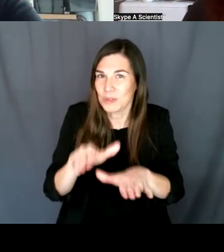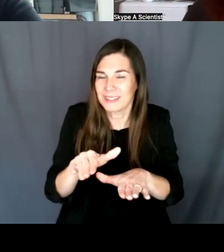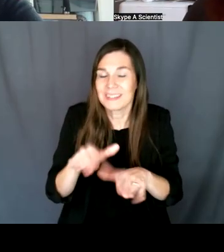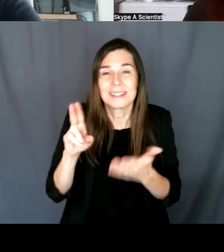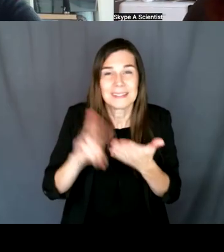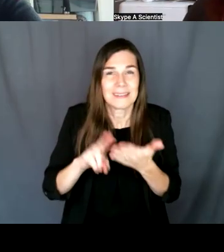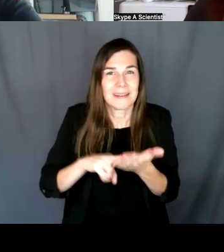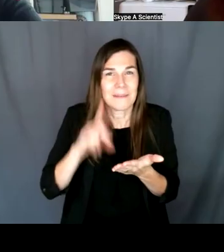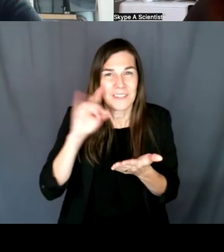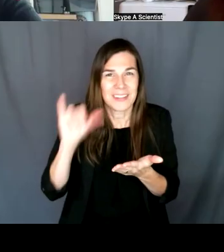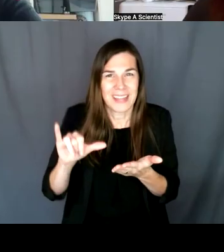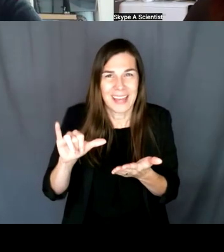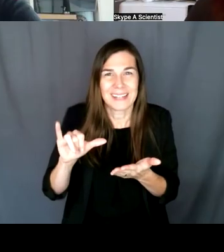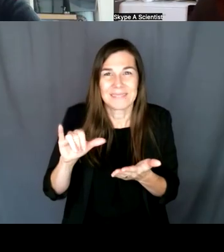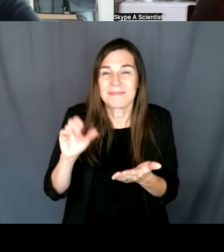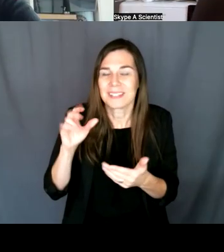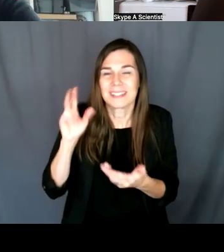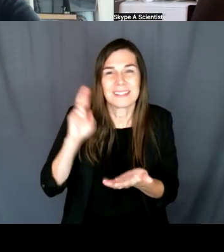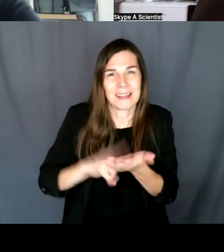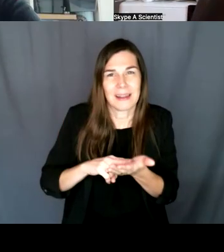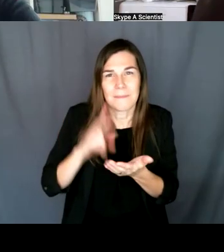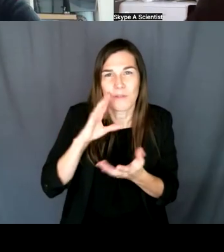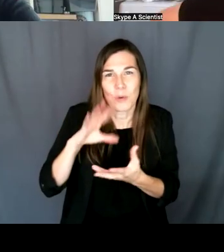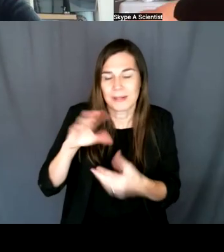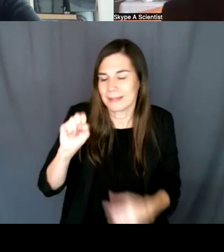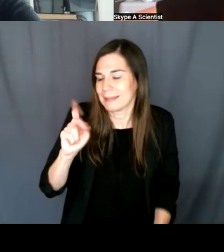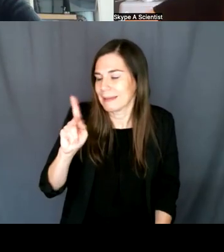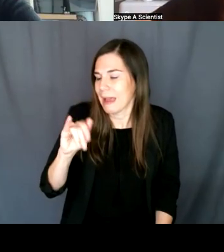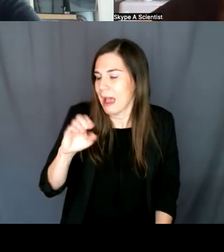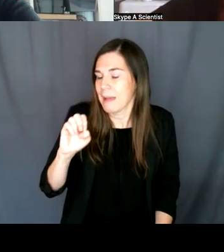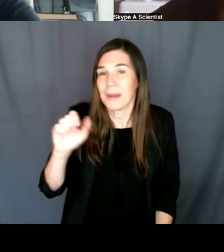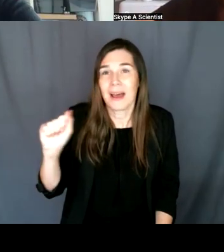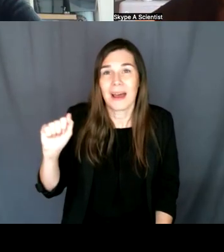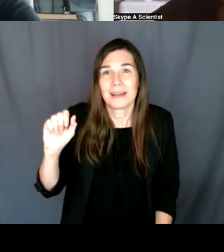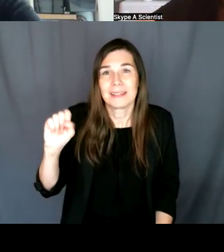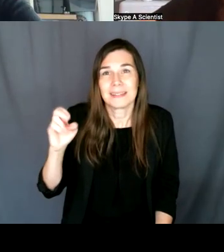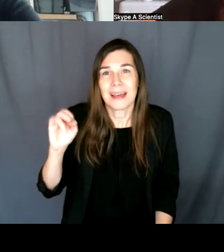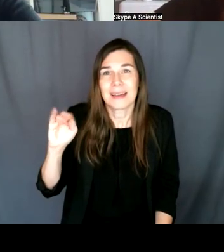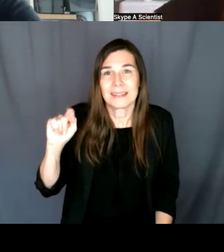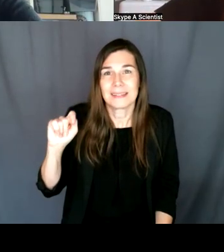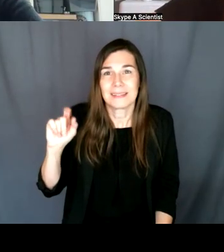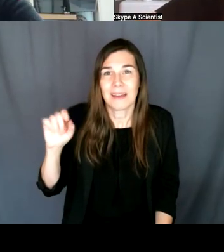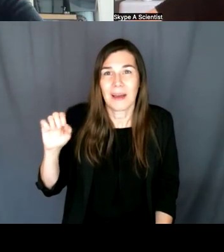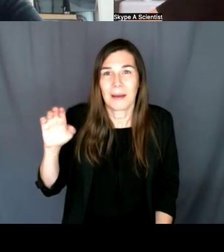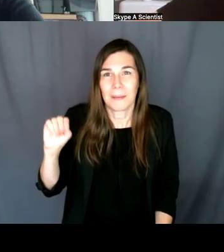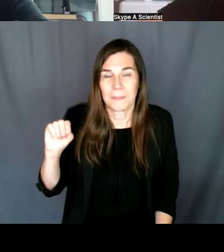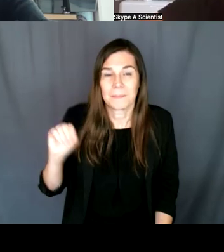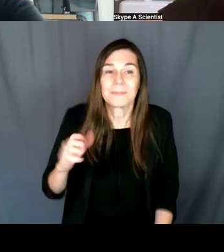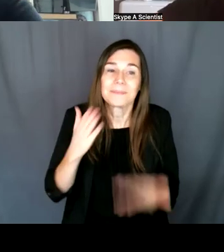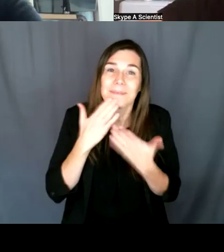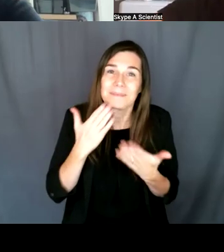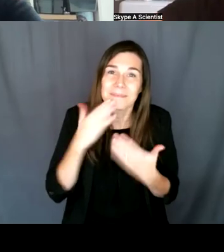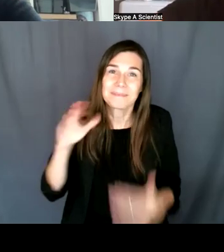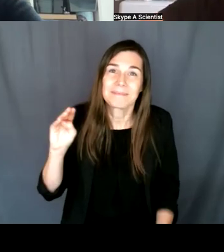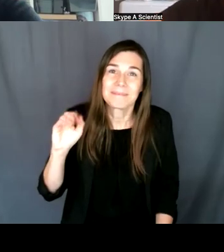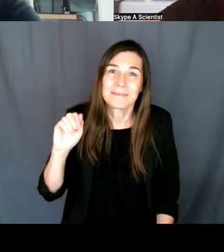for that at skypeascientist.com under the live streams tab. Madelyn, one more time, thank you so much for being here I with us. had so